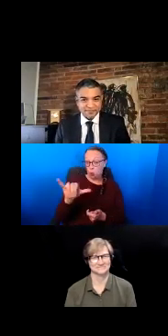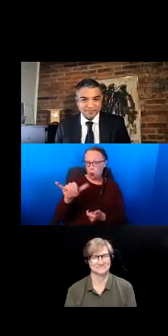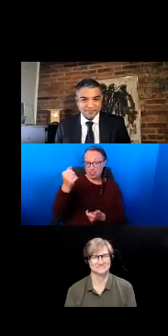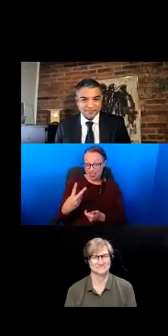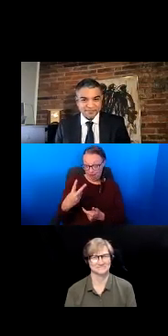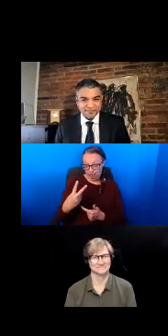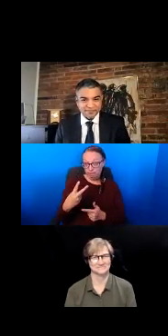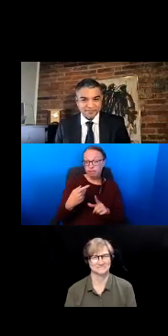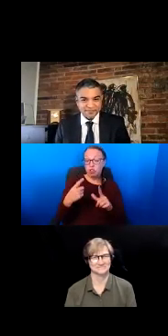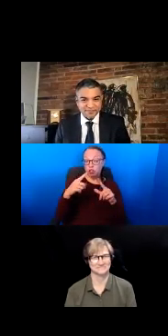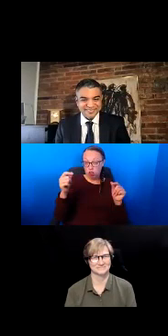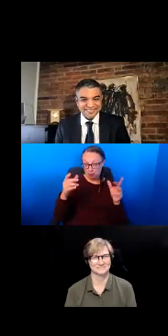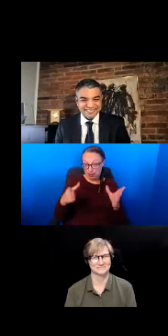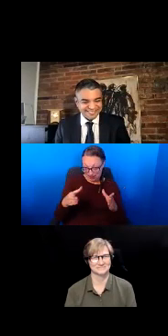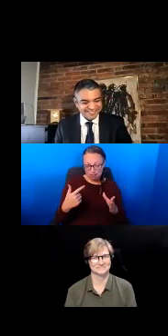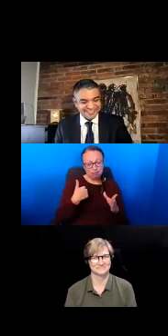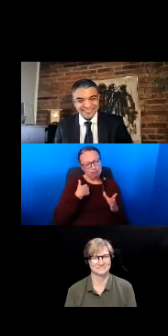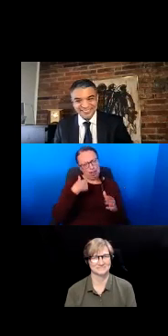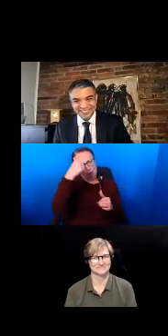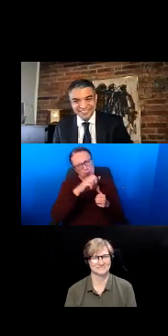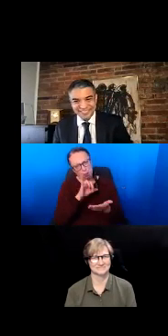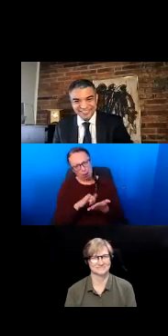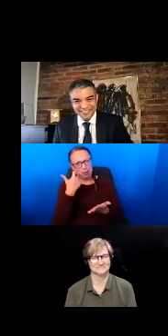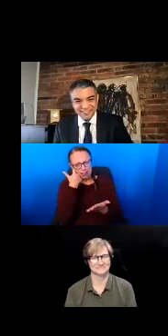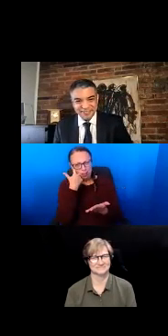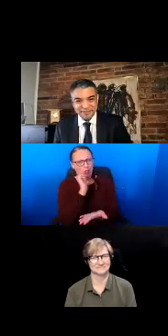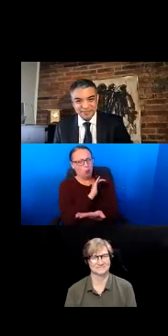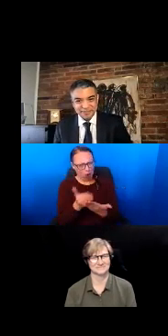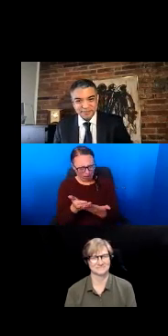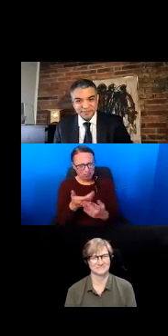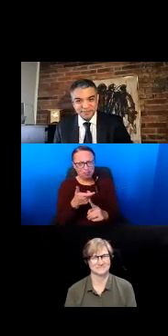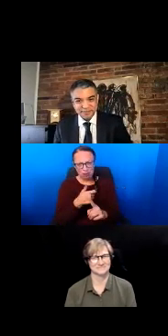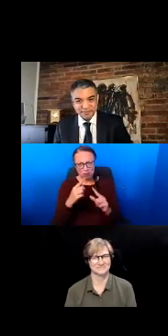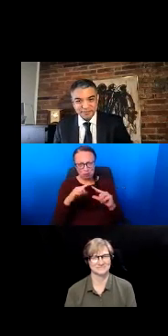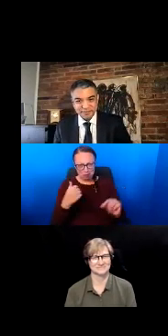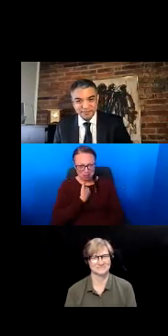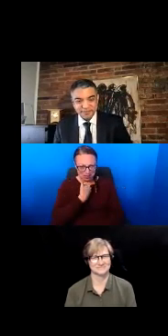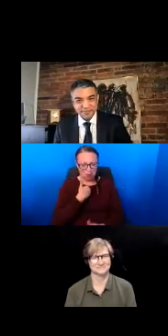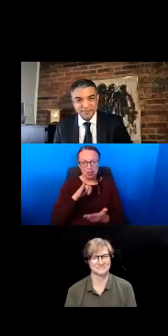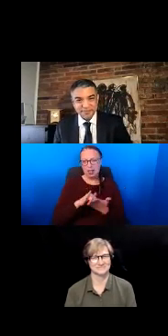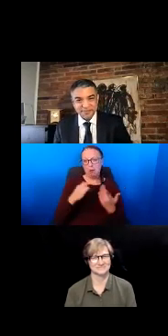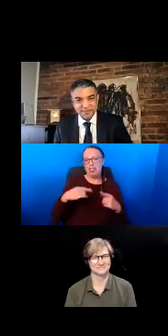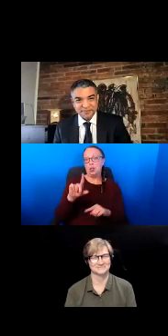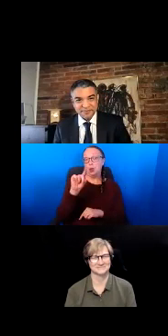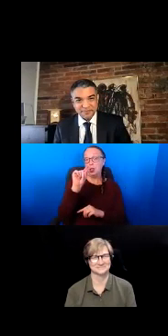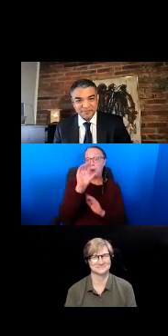I vividly remember that because I just arrived from Japan back then, and it was still in the 20th century, so it was a long time